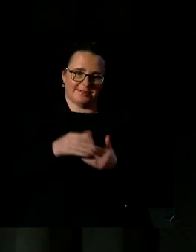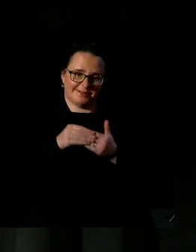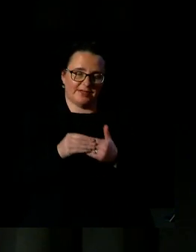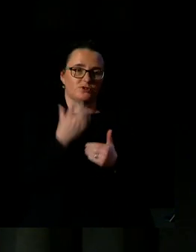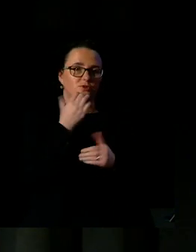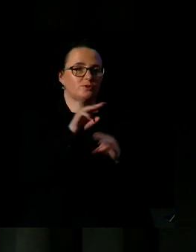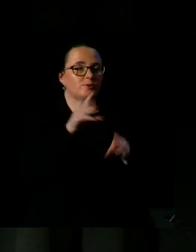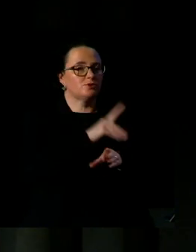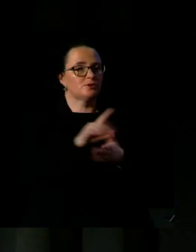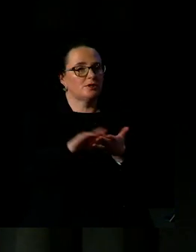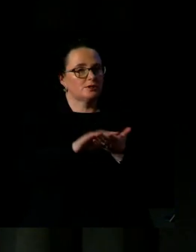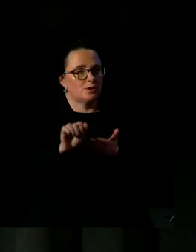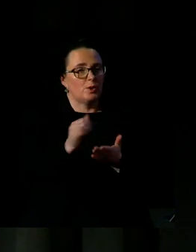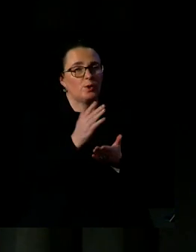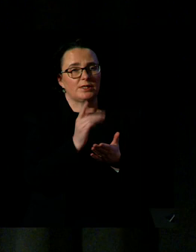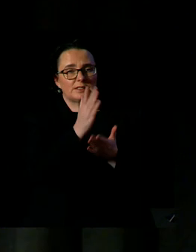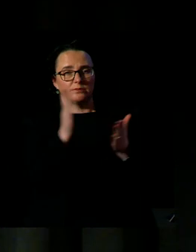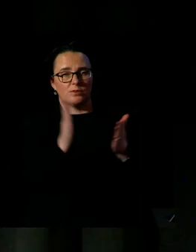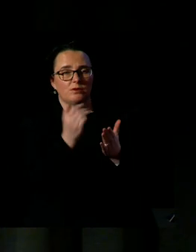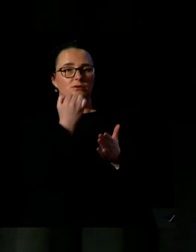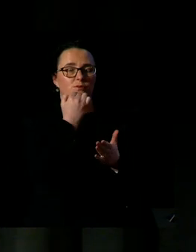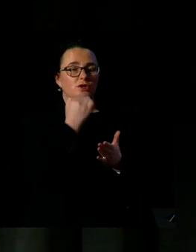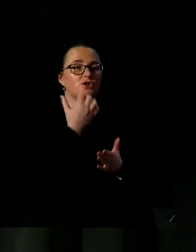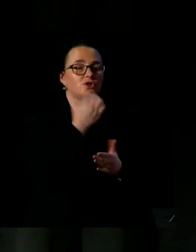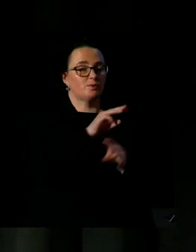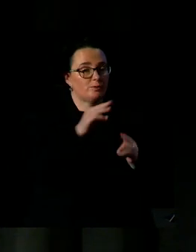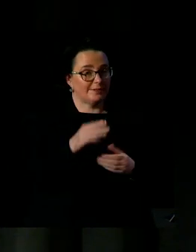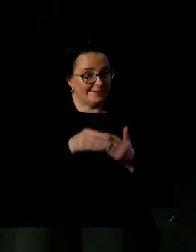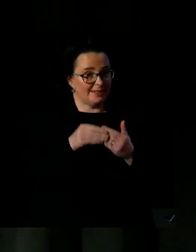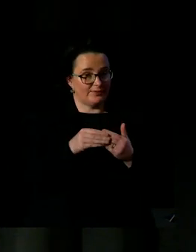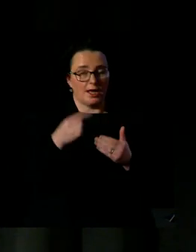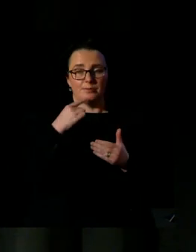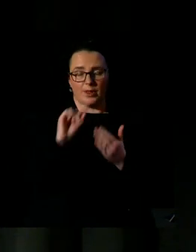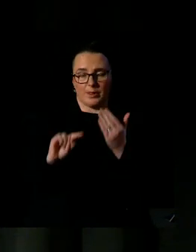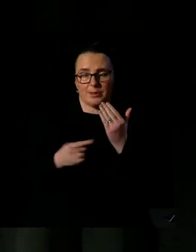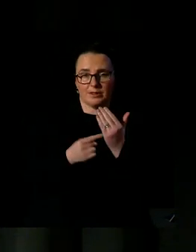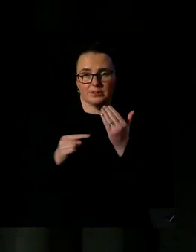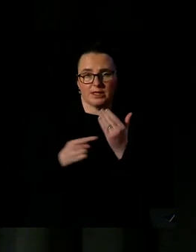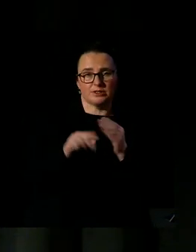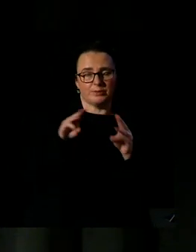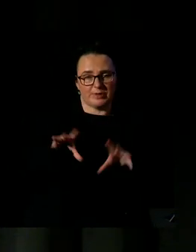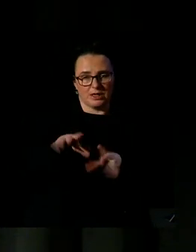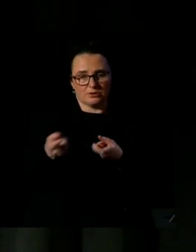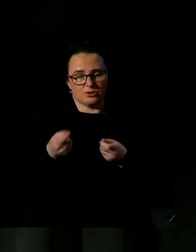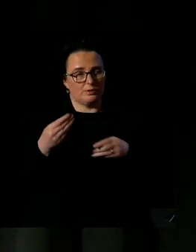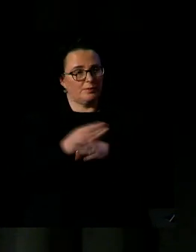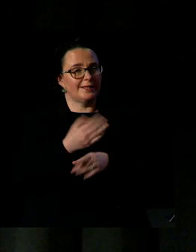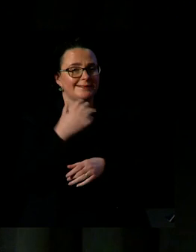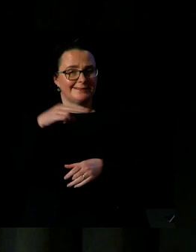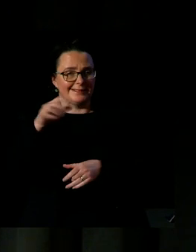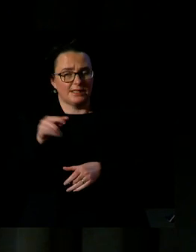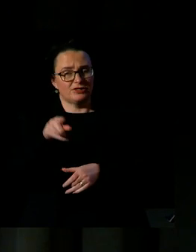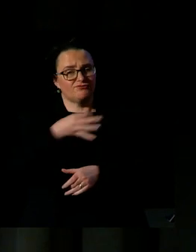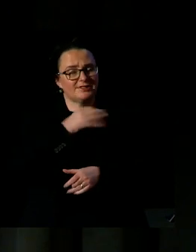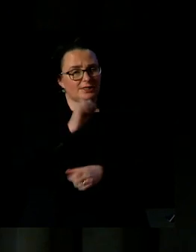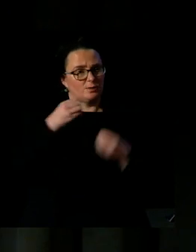of the Jewish people were saved, and yet thousands of people in every country occupied by the Nazis risked their lives to